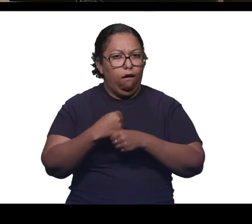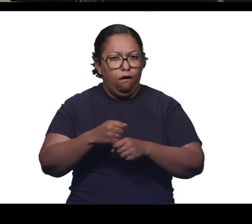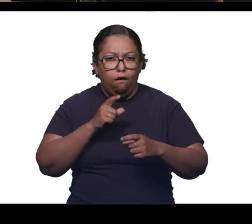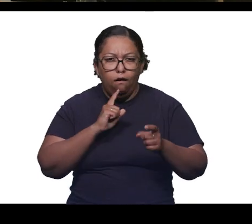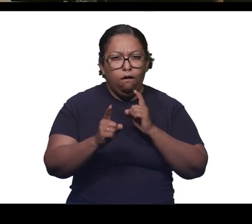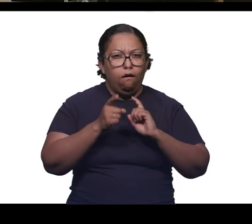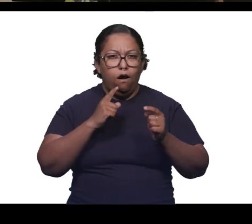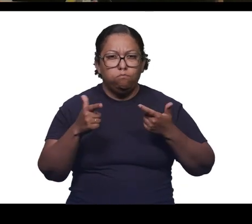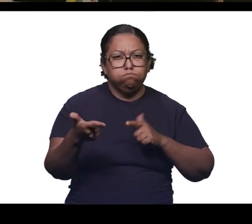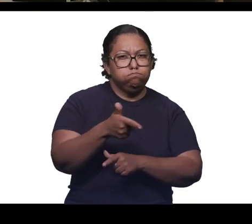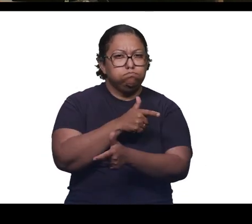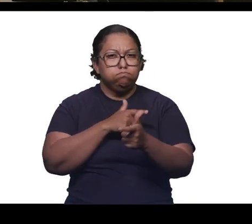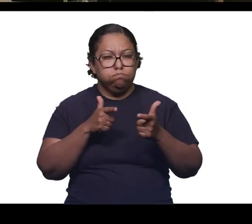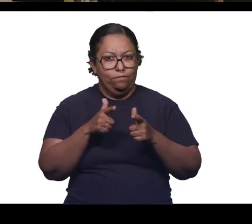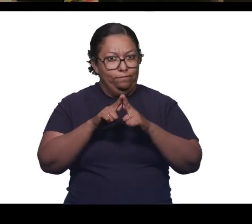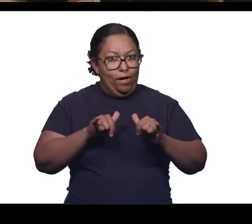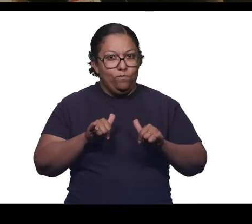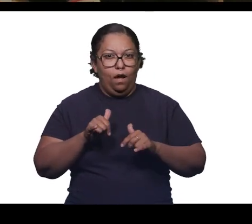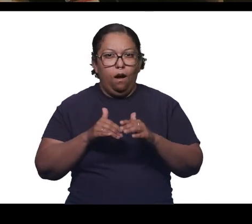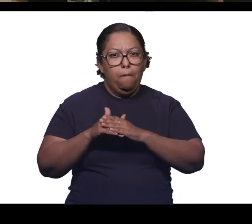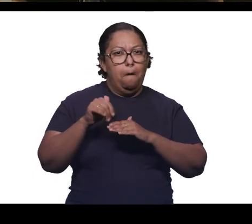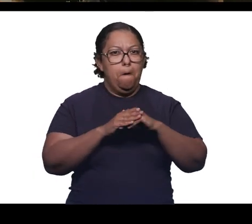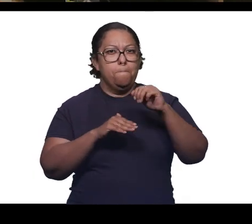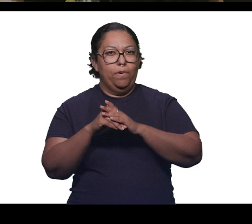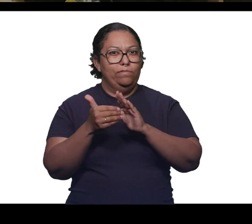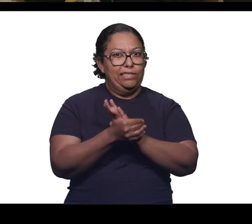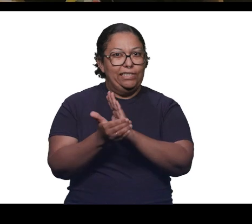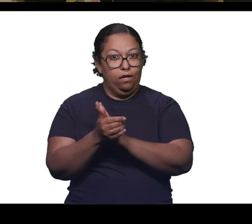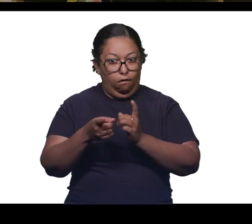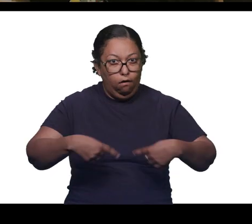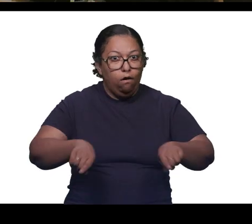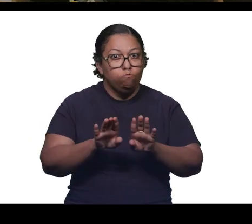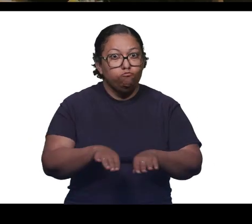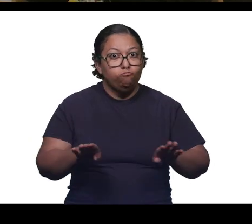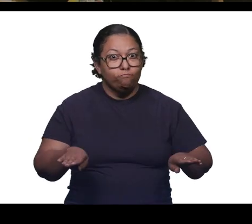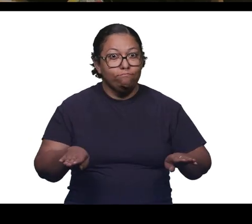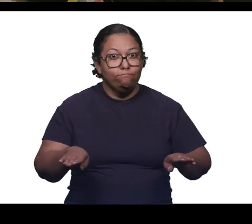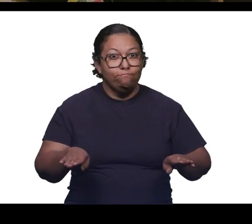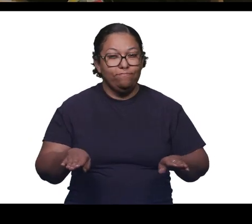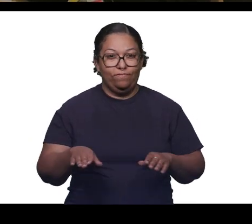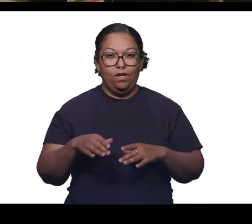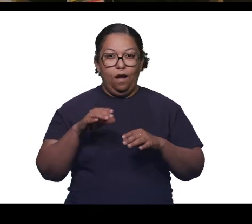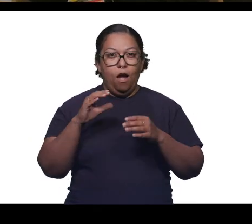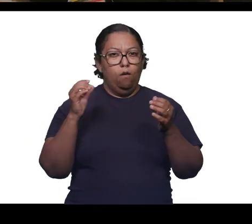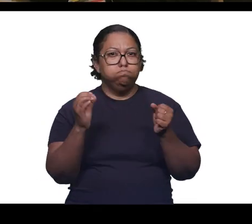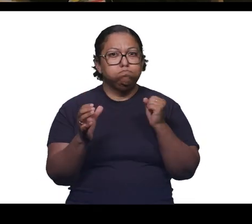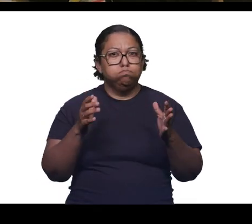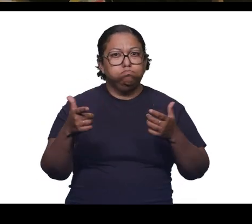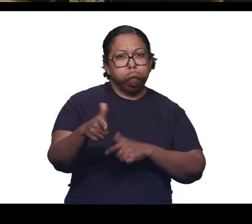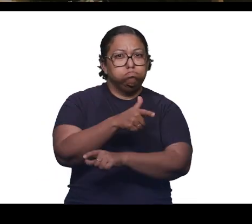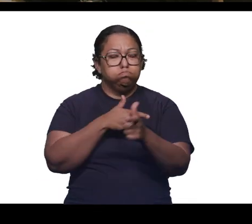a lot of skills as well, especially for children, building oral language, building our listening skills,